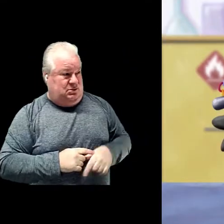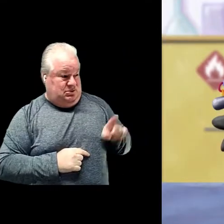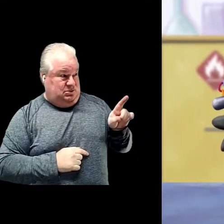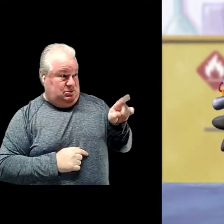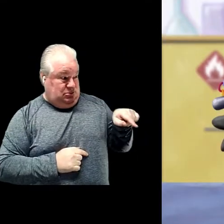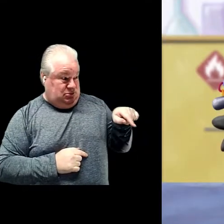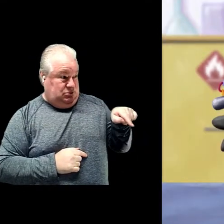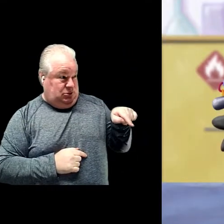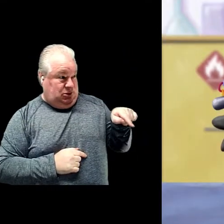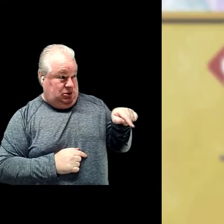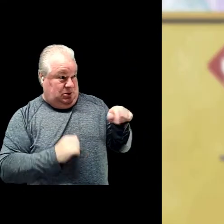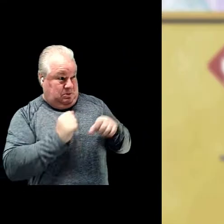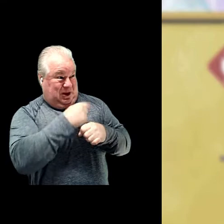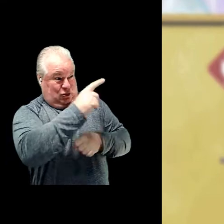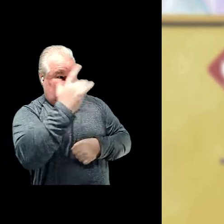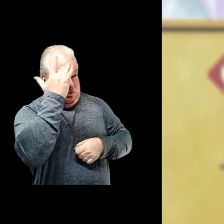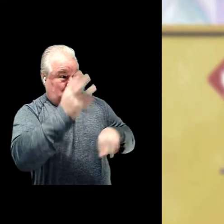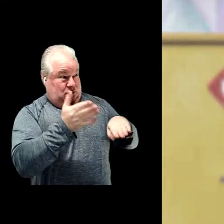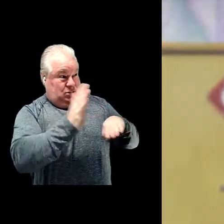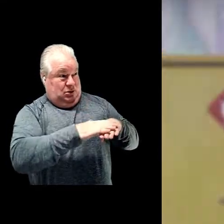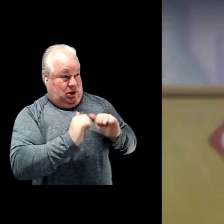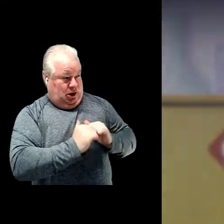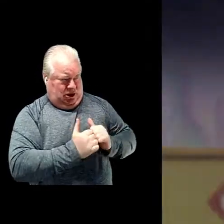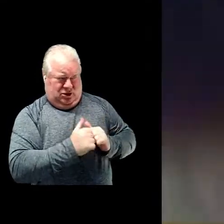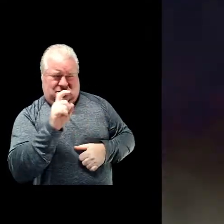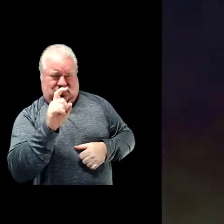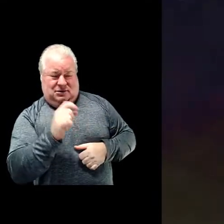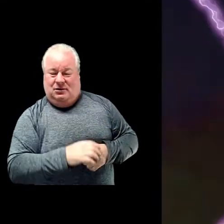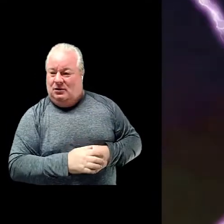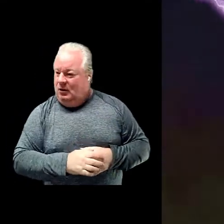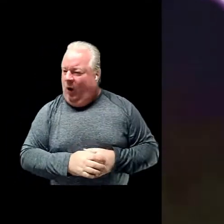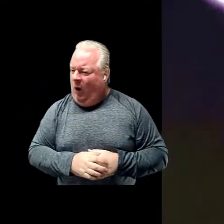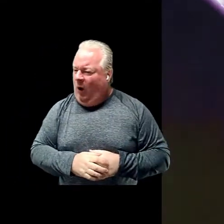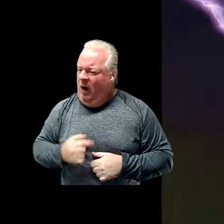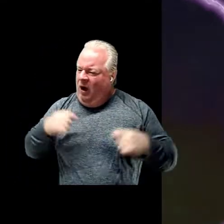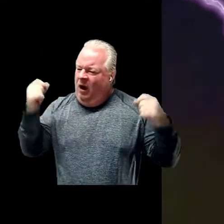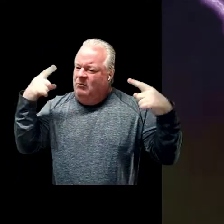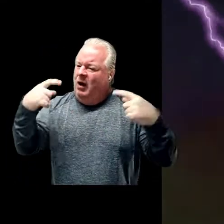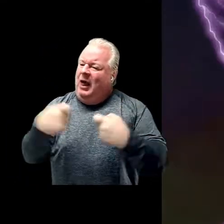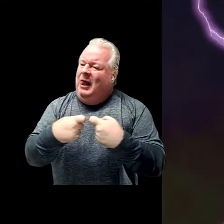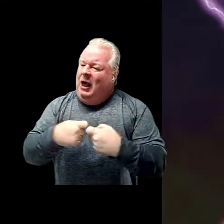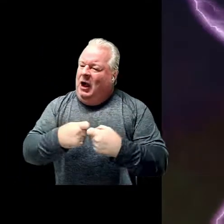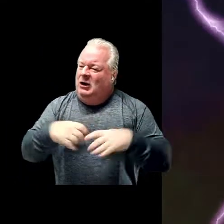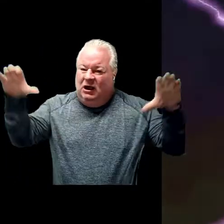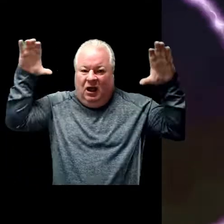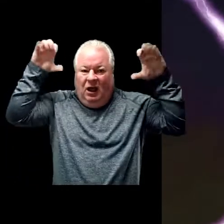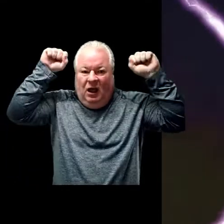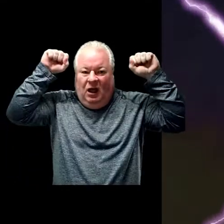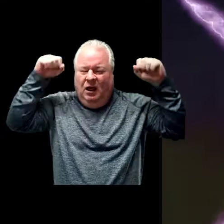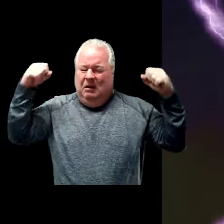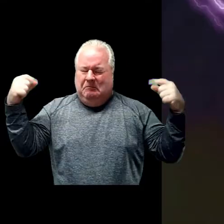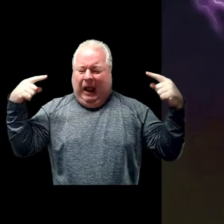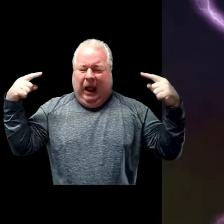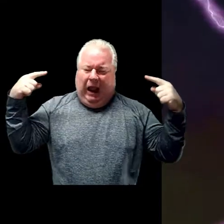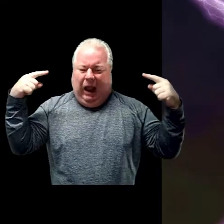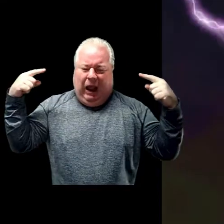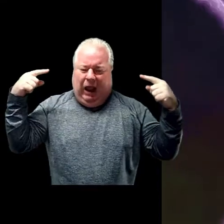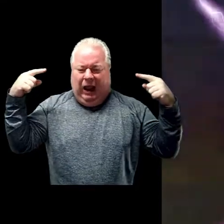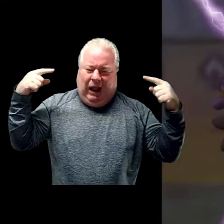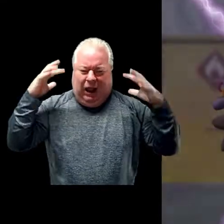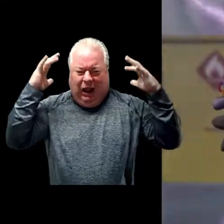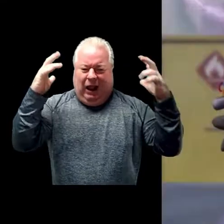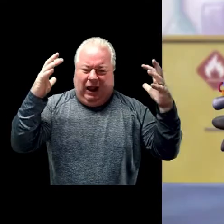you a genius? Said Katie. It's going to make my brain grow by zapping it with electricity. I thought that was